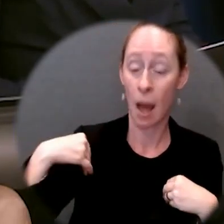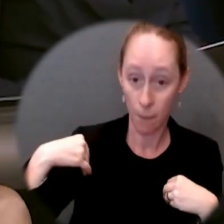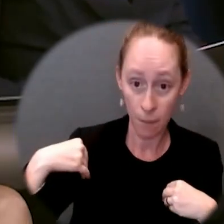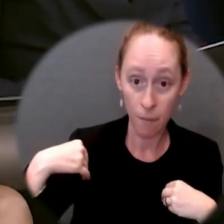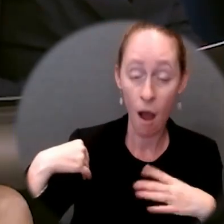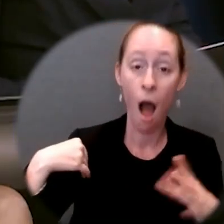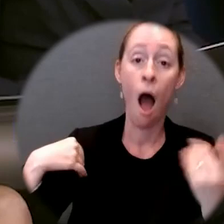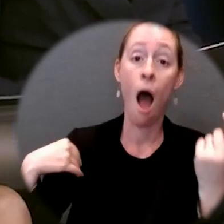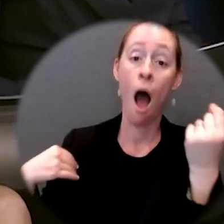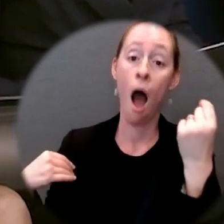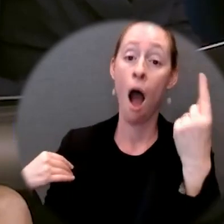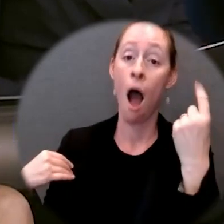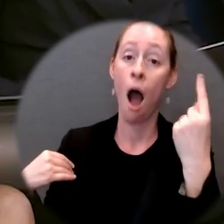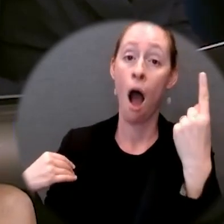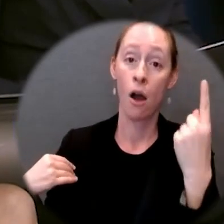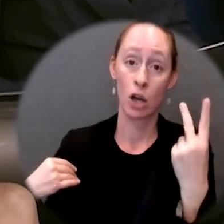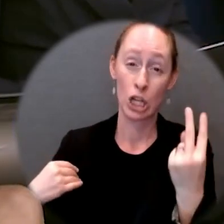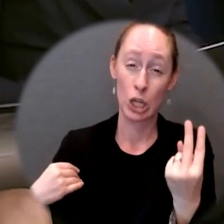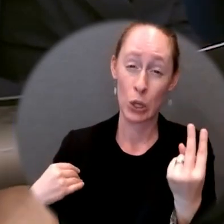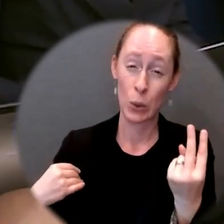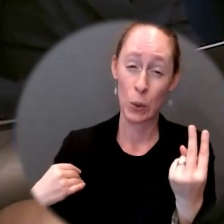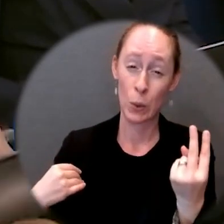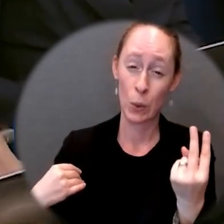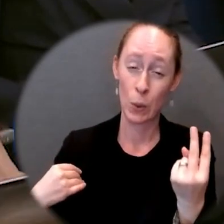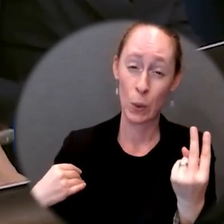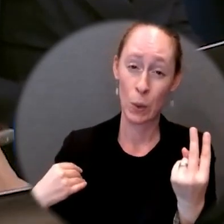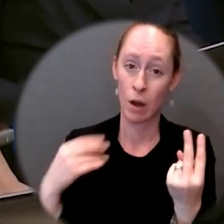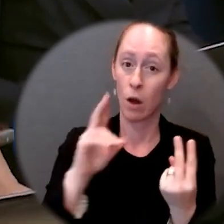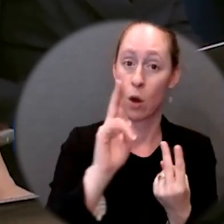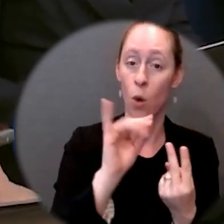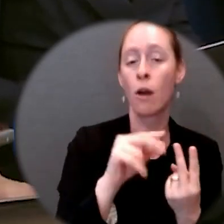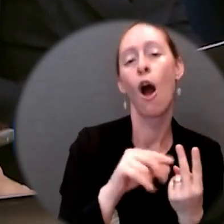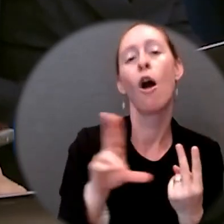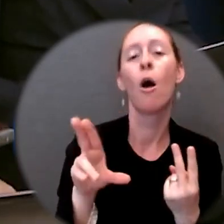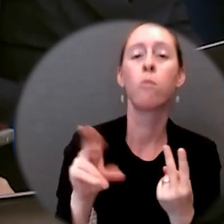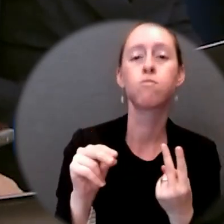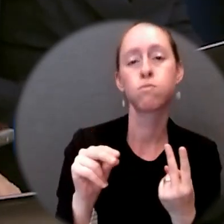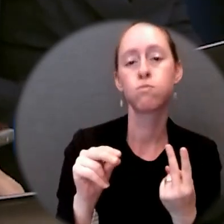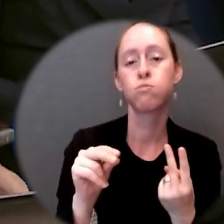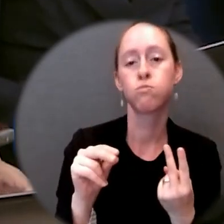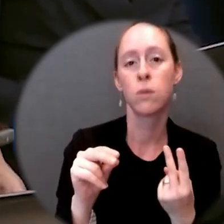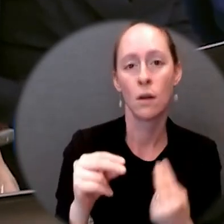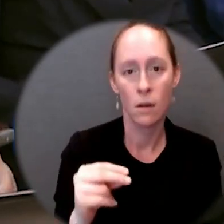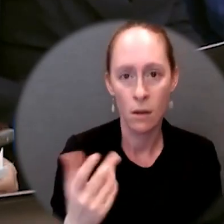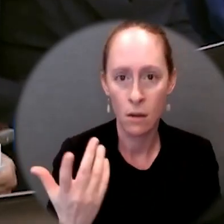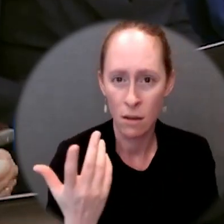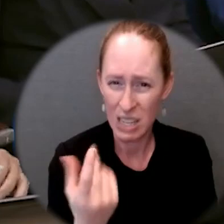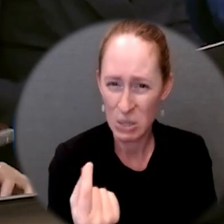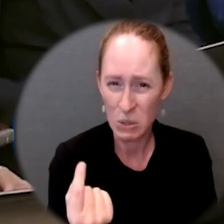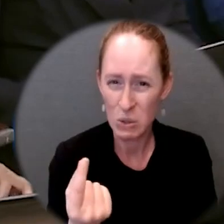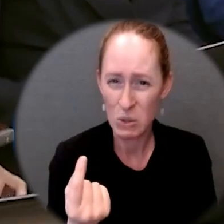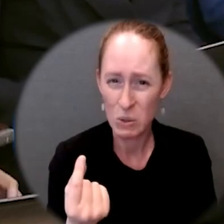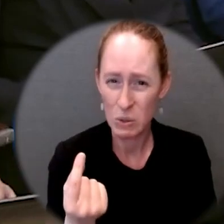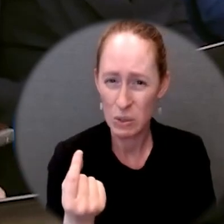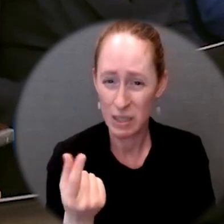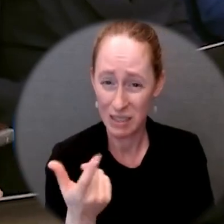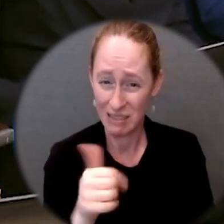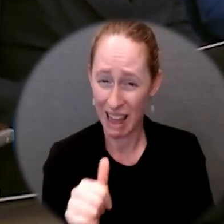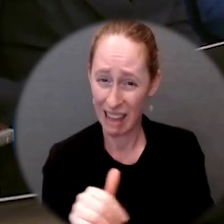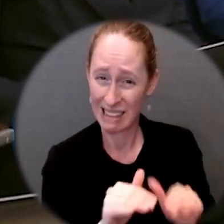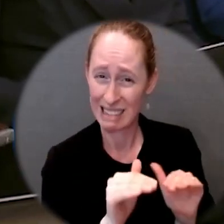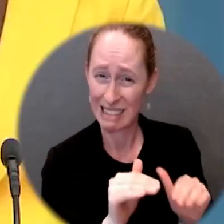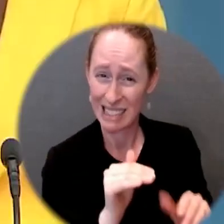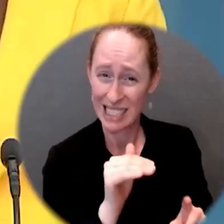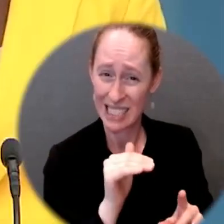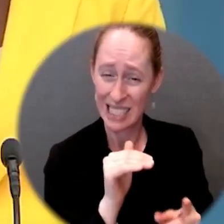not accepted these recommendations. What's the president's view of those recommendations? Is he urging them to accept the recommendations before Friday's deadline?